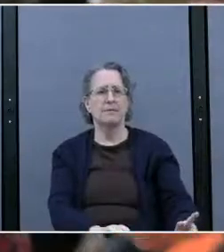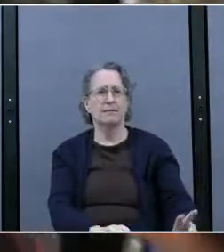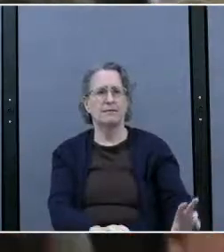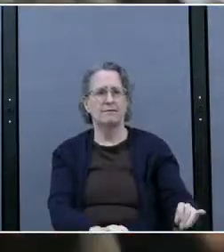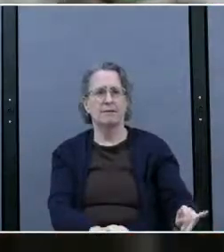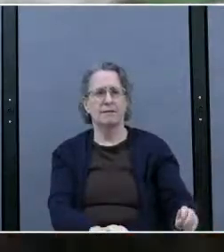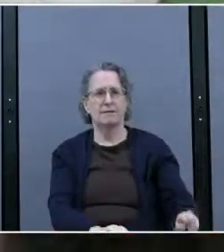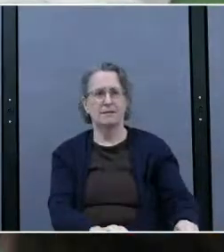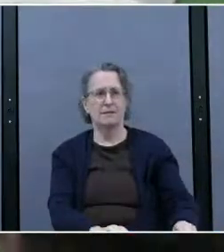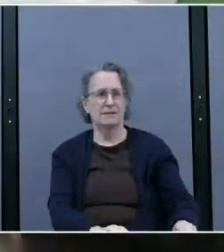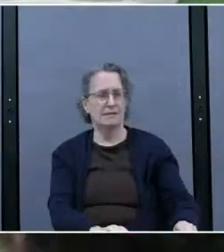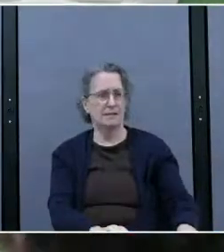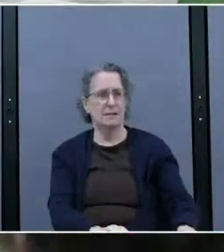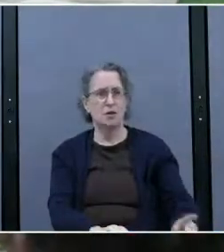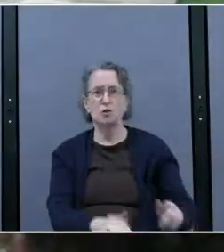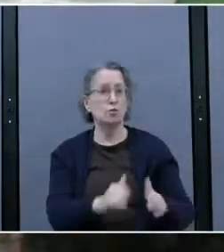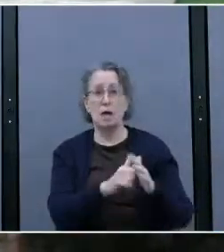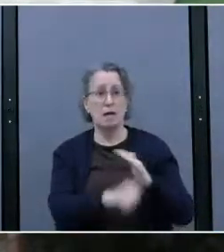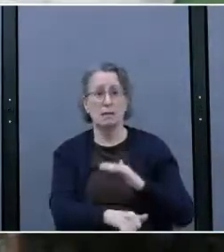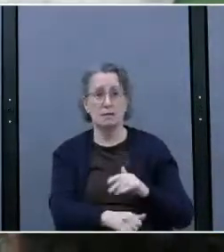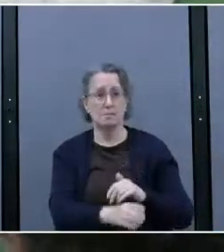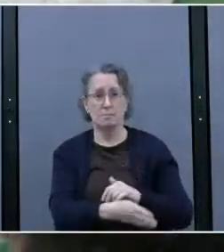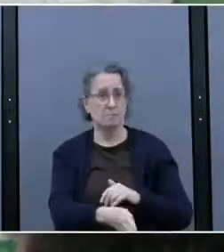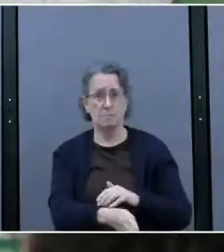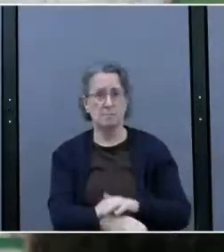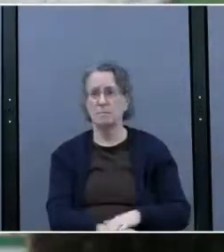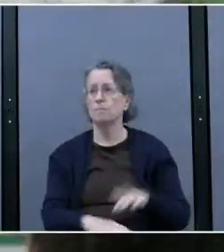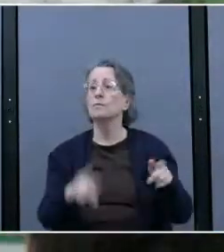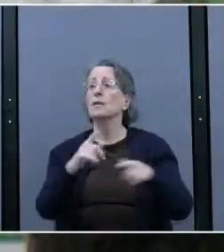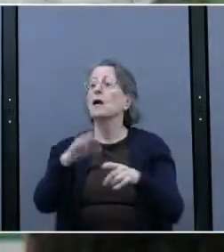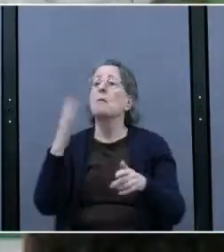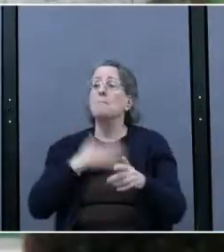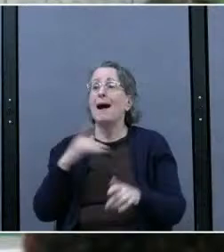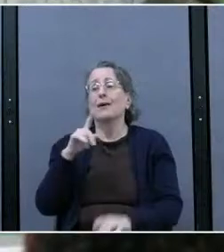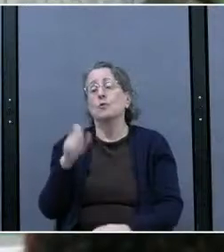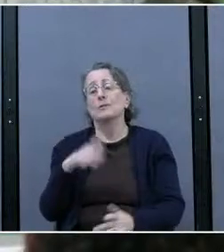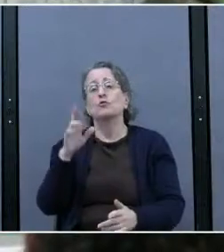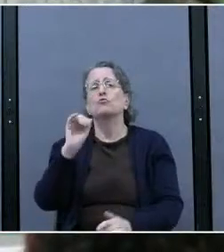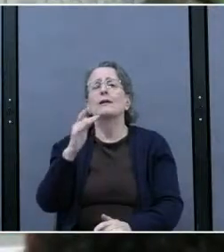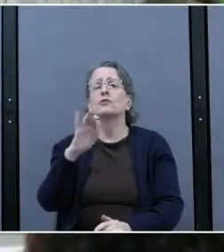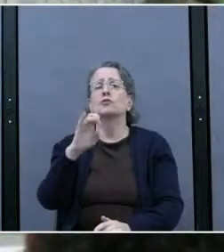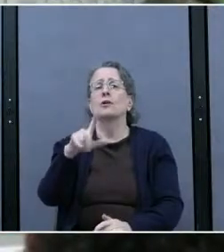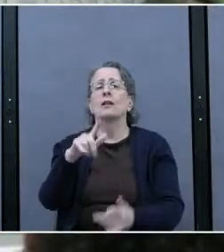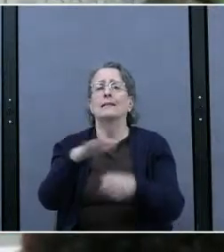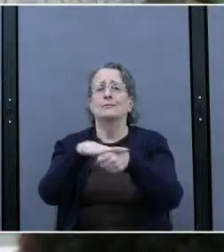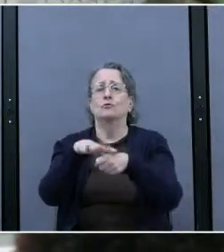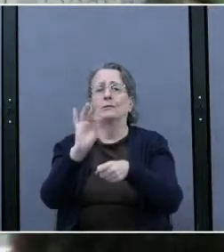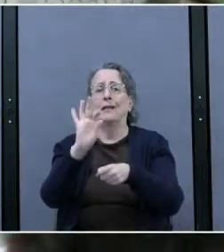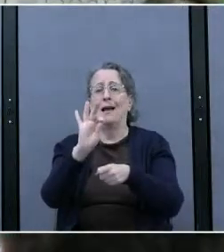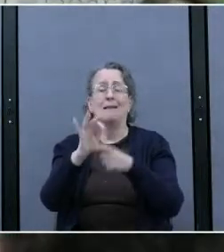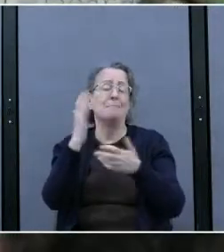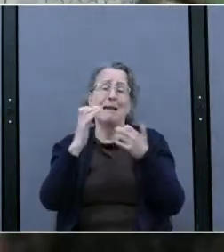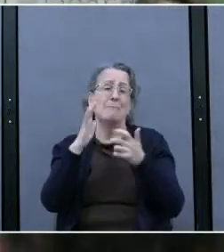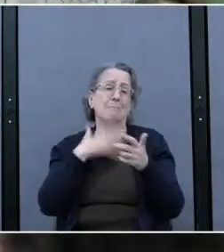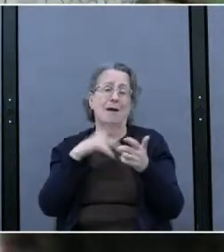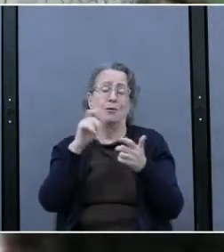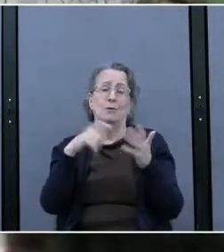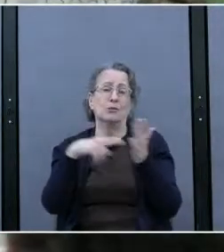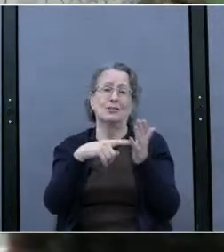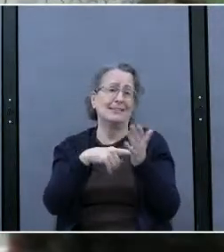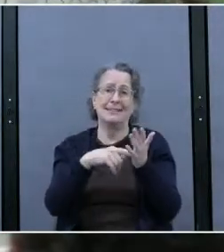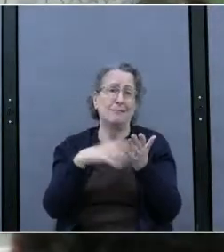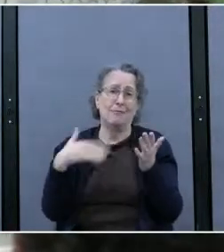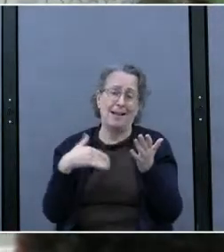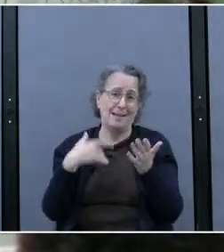Rachel Dissler, District 9. My question might be answered in the book, and I maybe just have not gotten to that part yet. But I